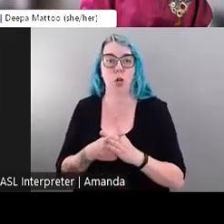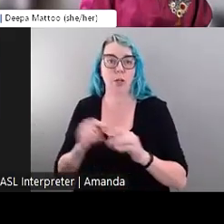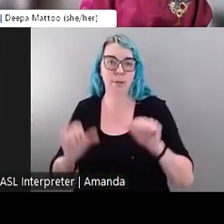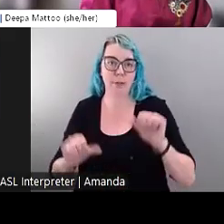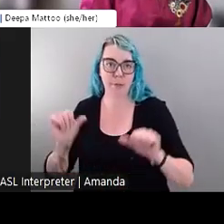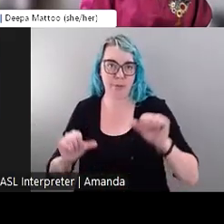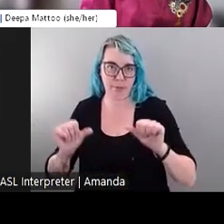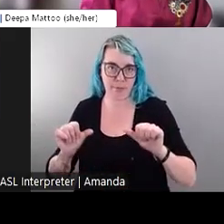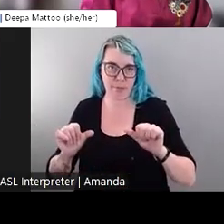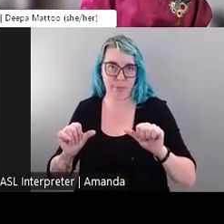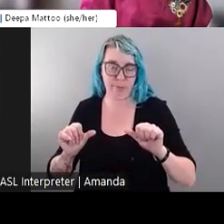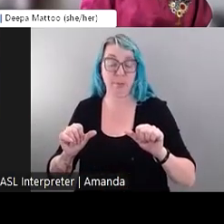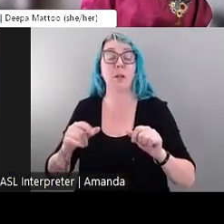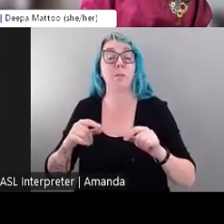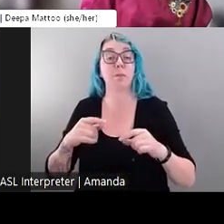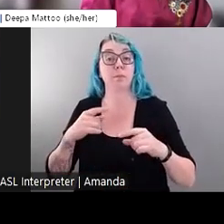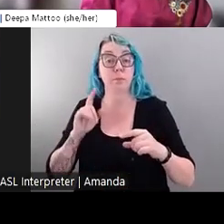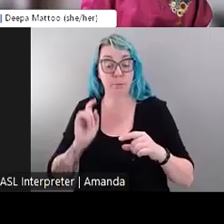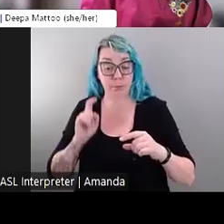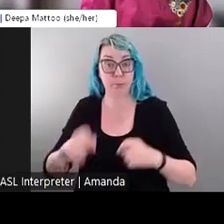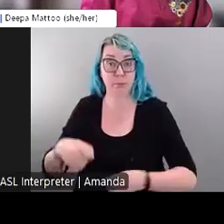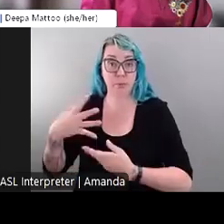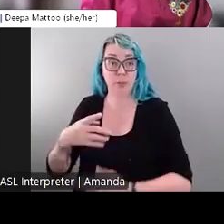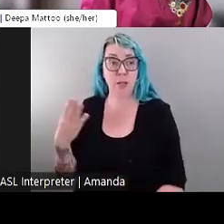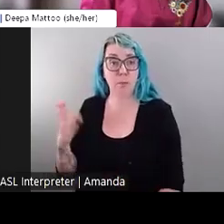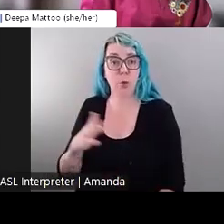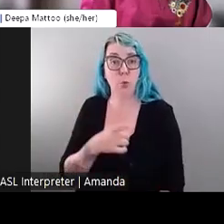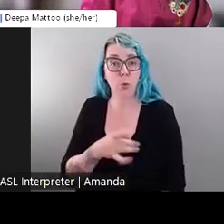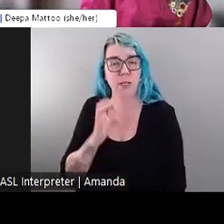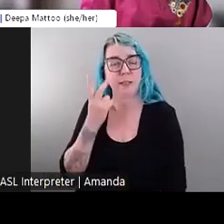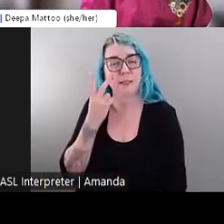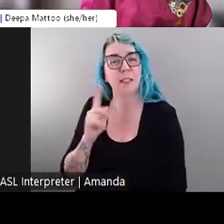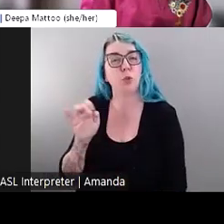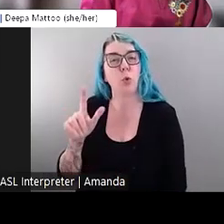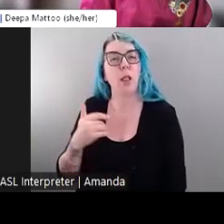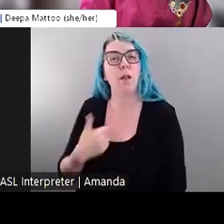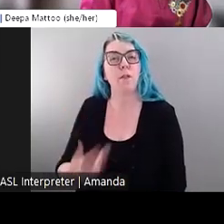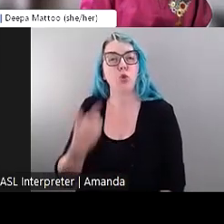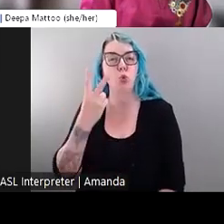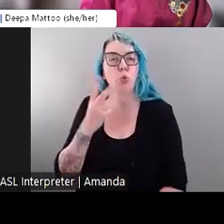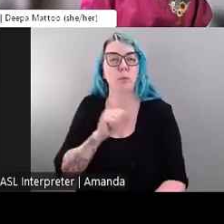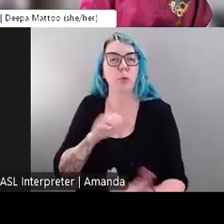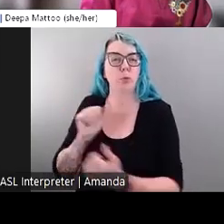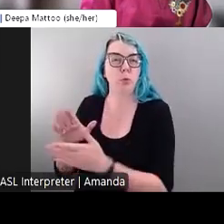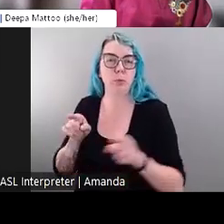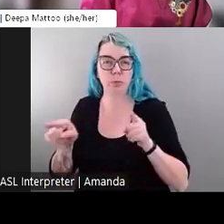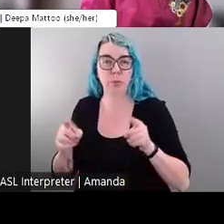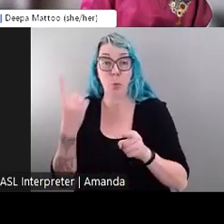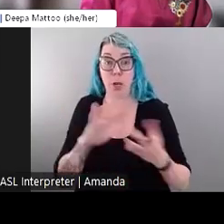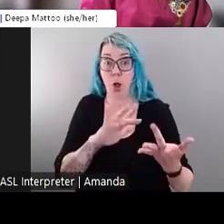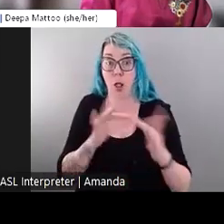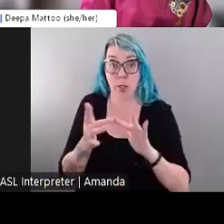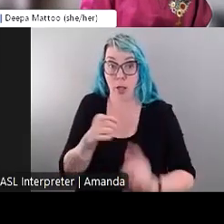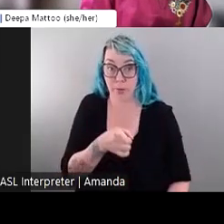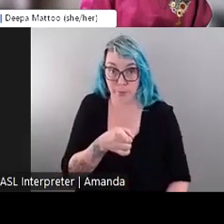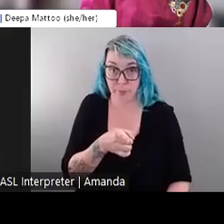this page, you'll notice that there's 2 different versions of the RISA tool that you can use. So we have the online tool, and then below it,